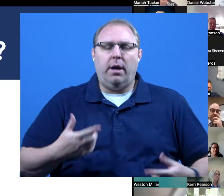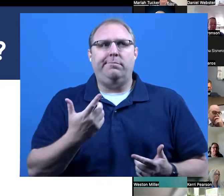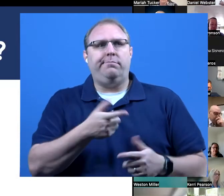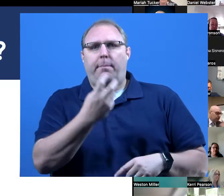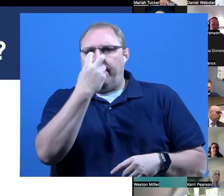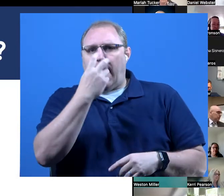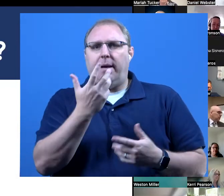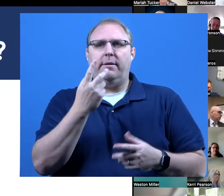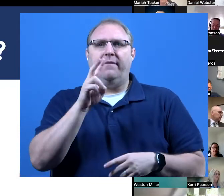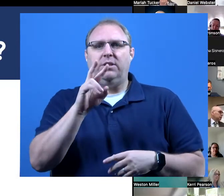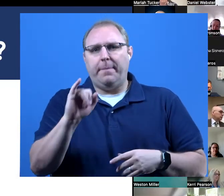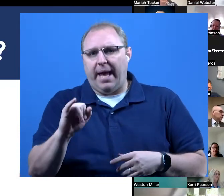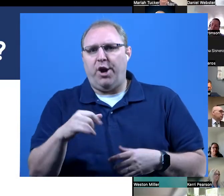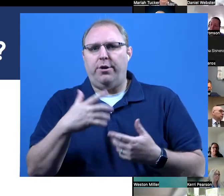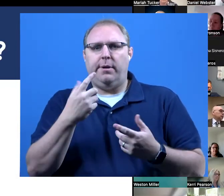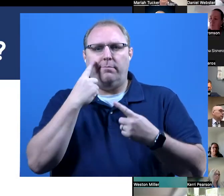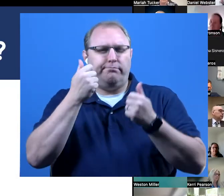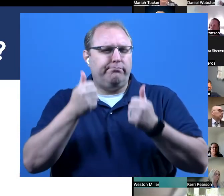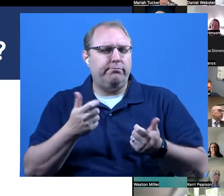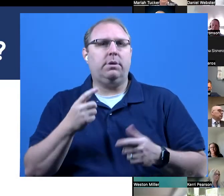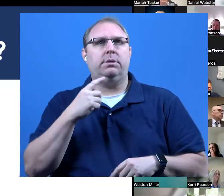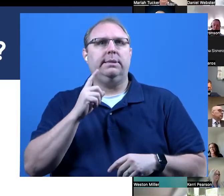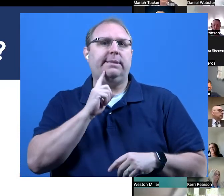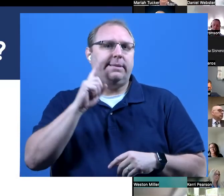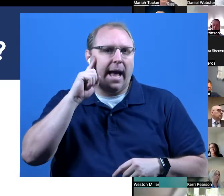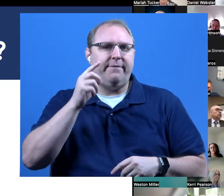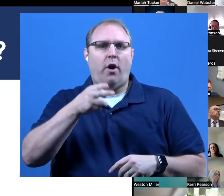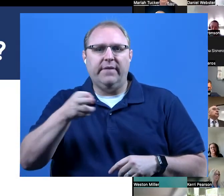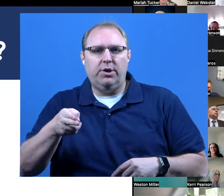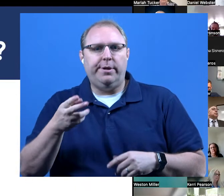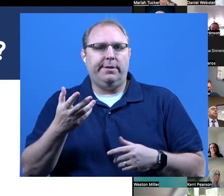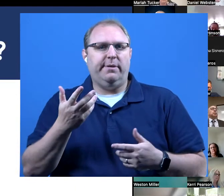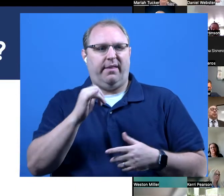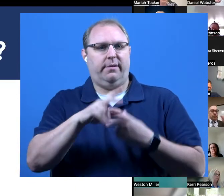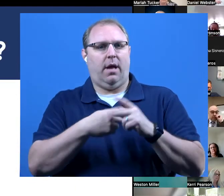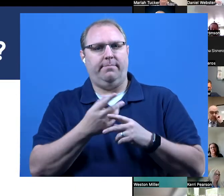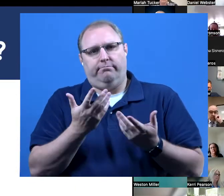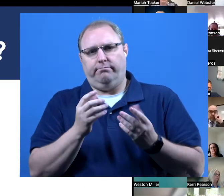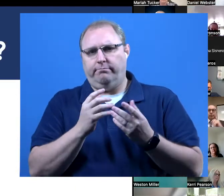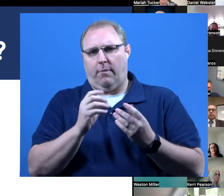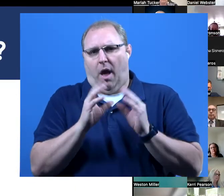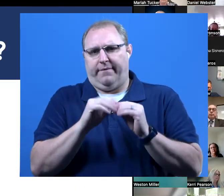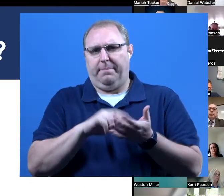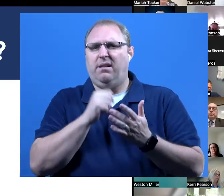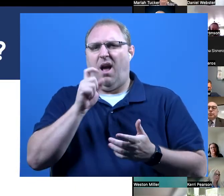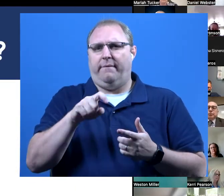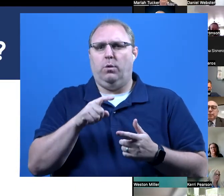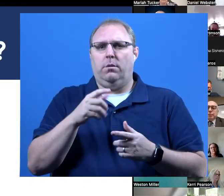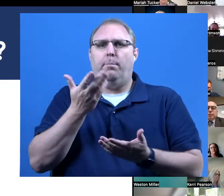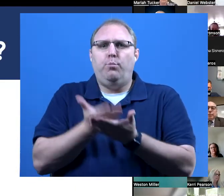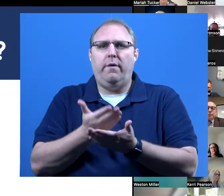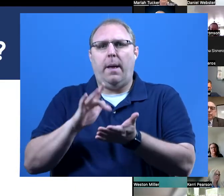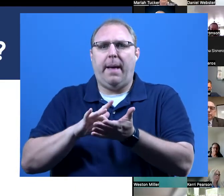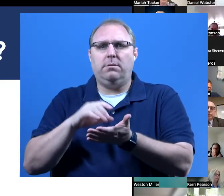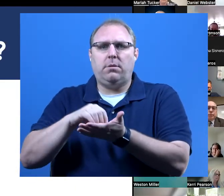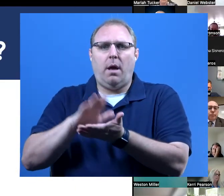need to get medical documentation necessarily to understand that there's a disability. But there's another process, obviously, if we don't see that as